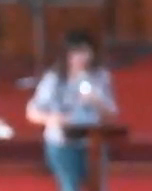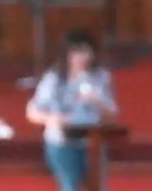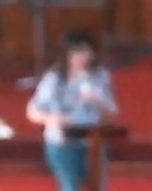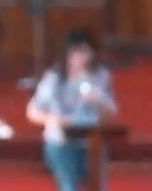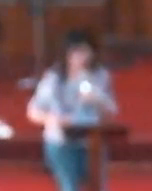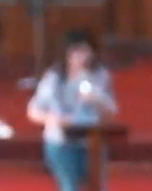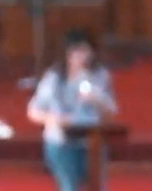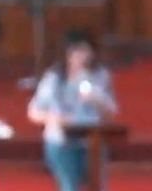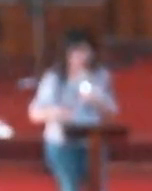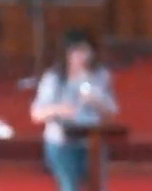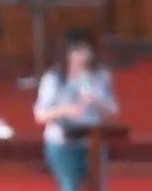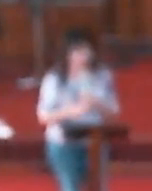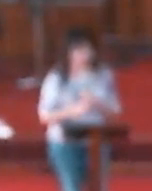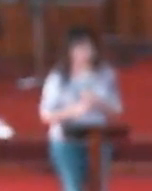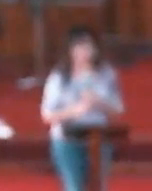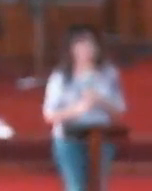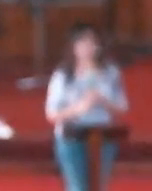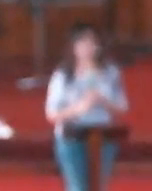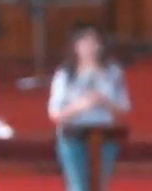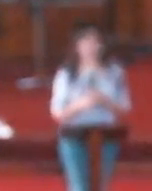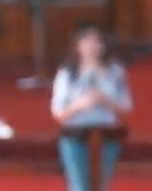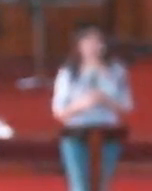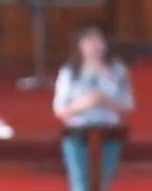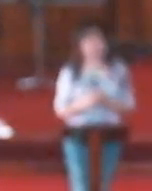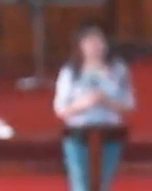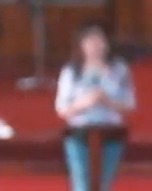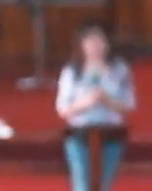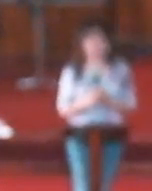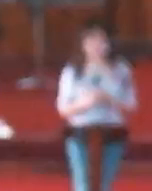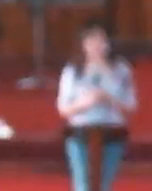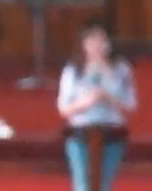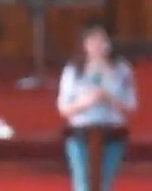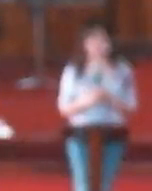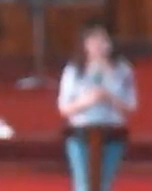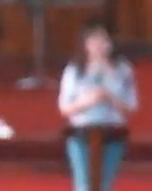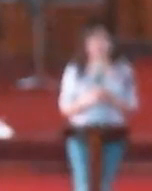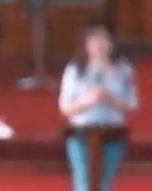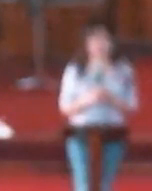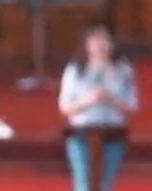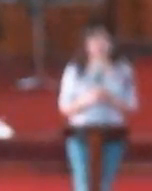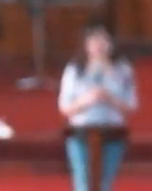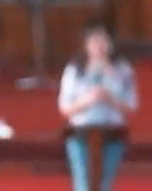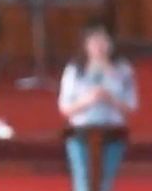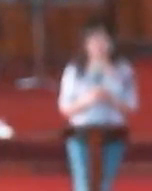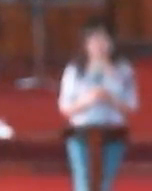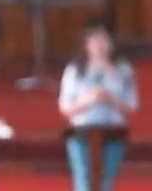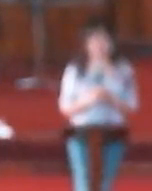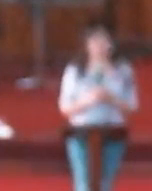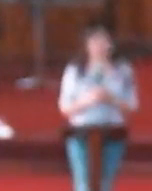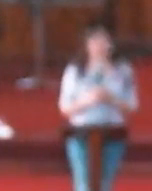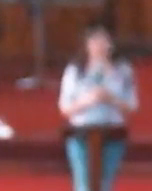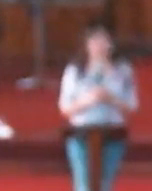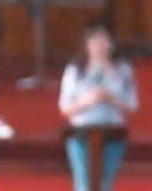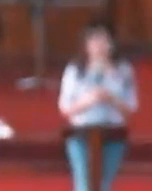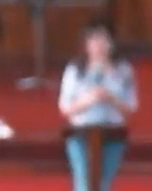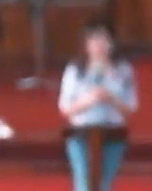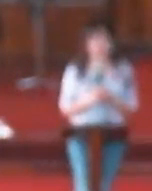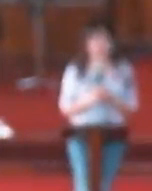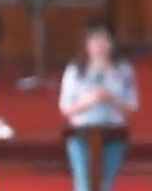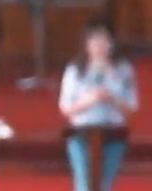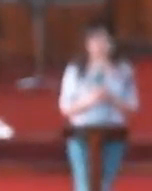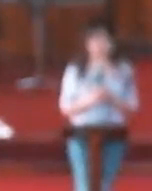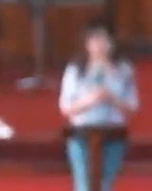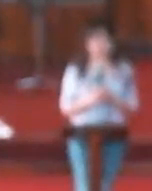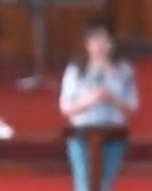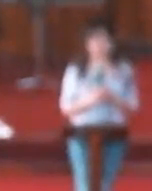4:17. Y igual con Proverbios, a veces se saca los versículos para significar